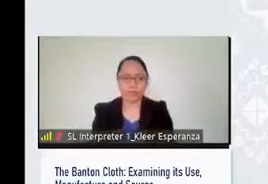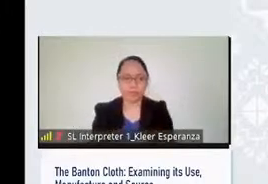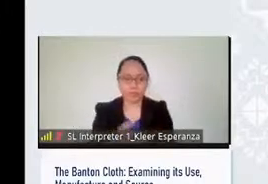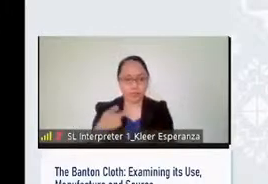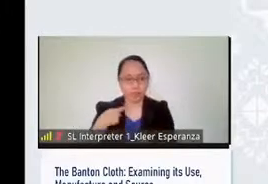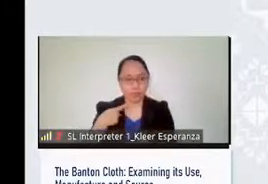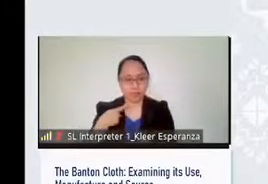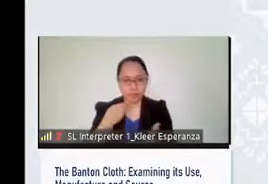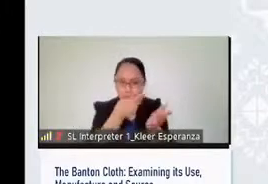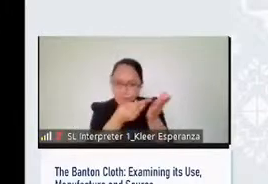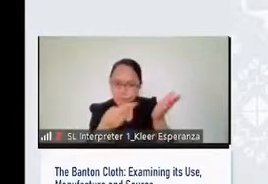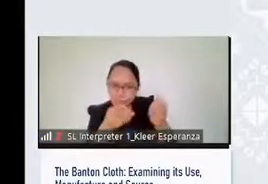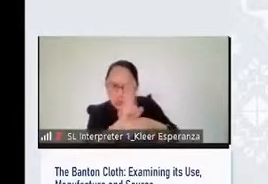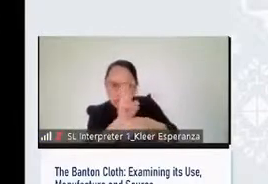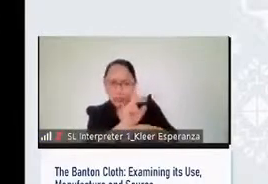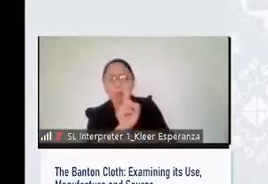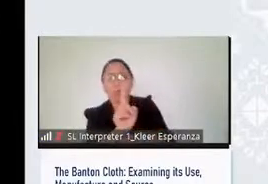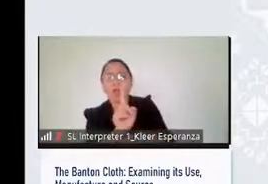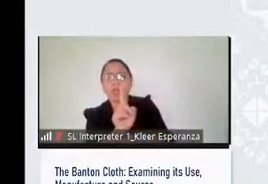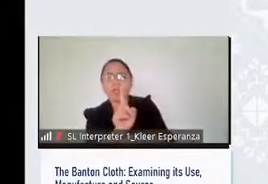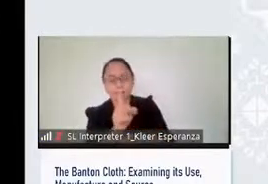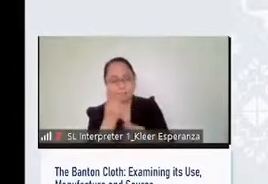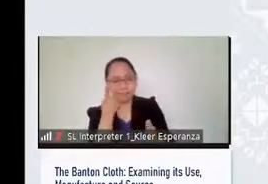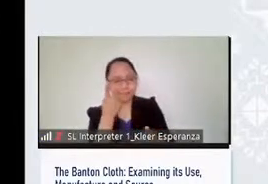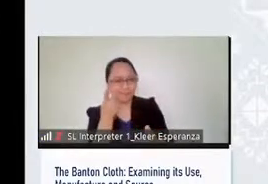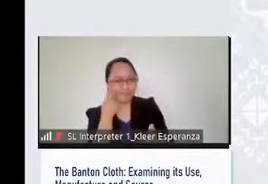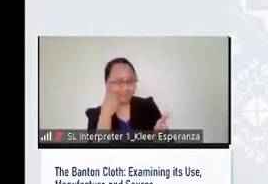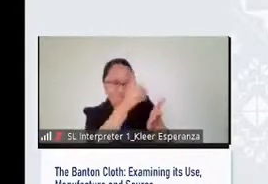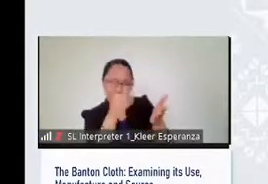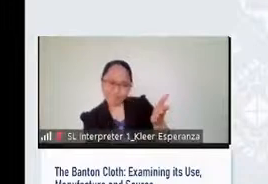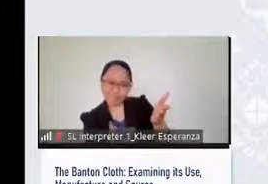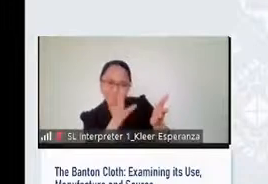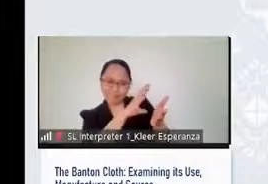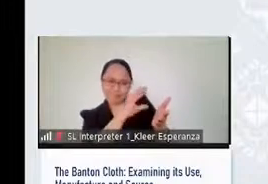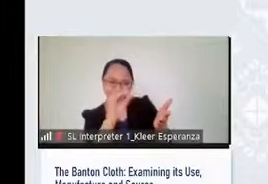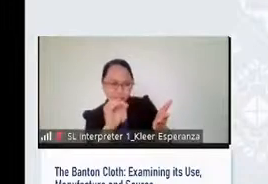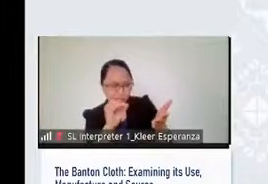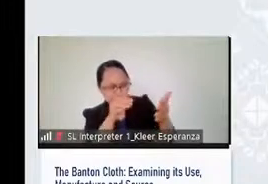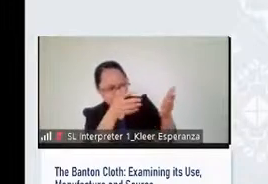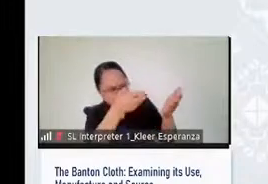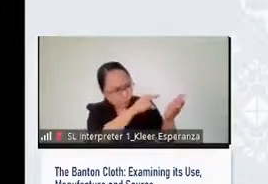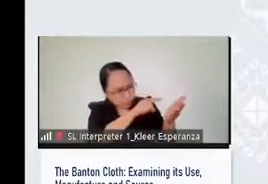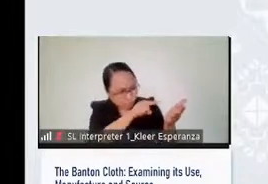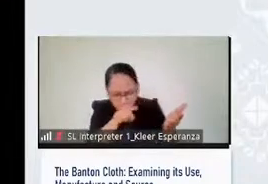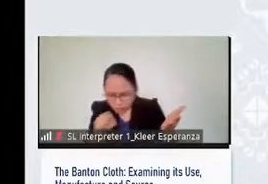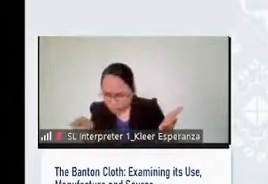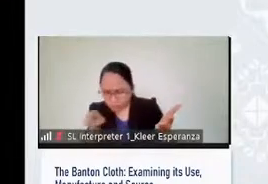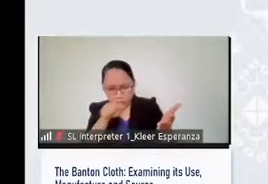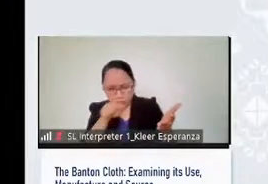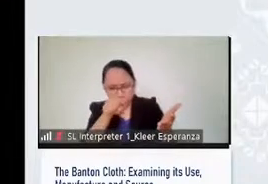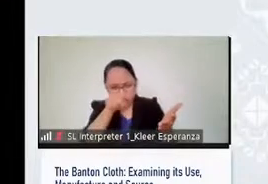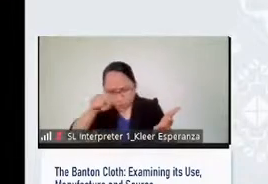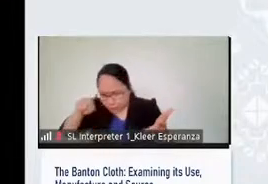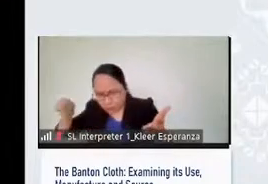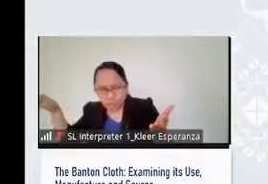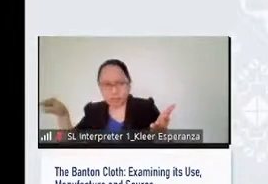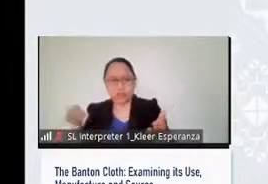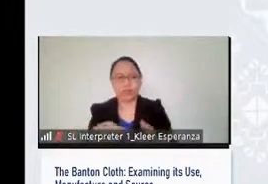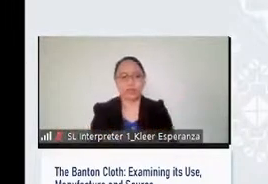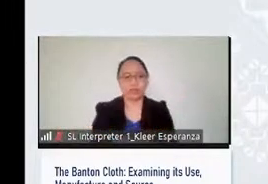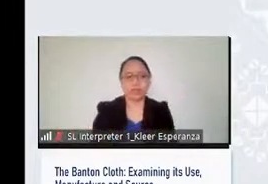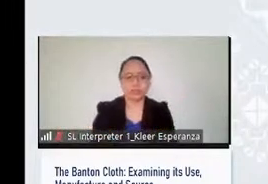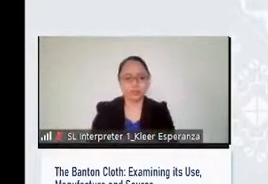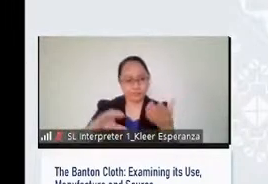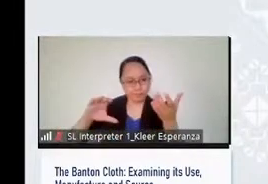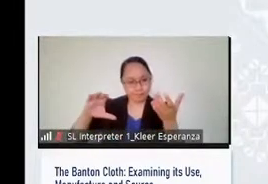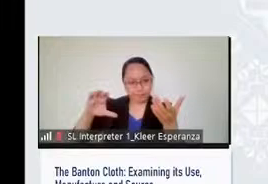weaving techniques employed, the type of loom used, and the visible designs and patterns. Number two,